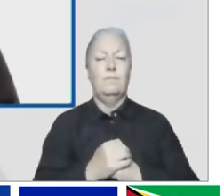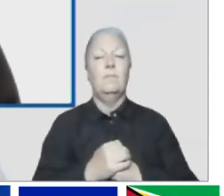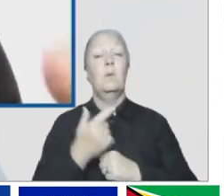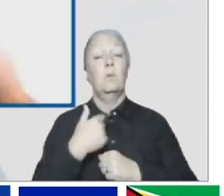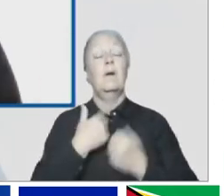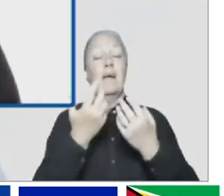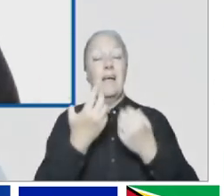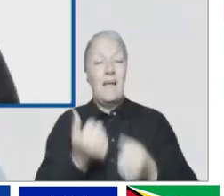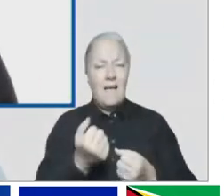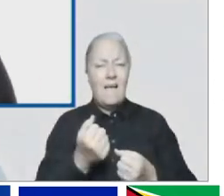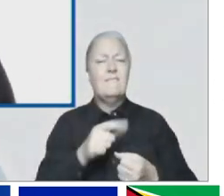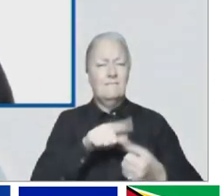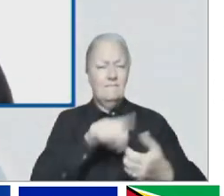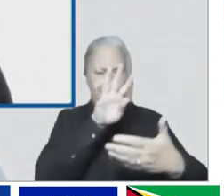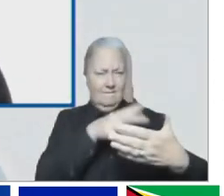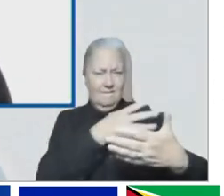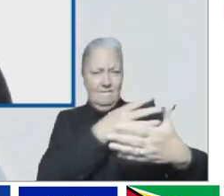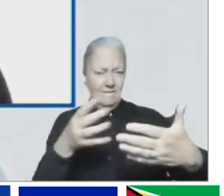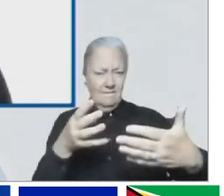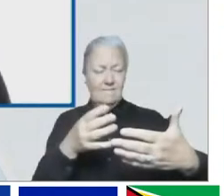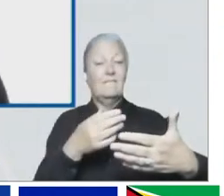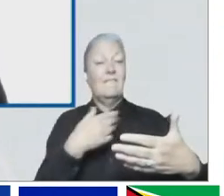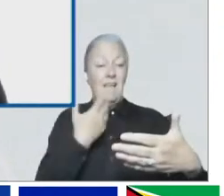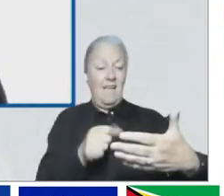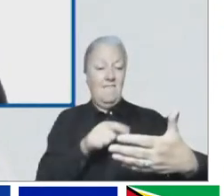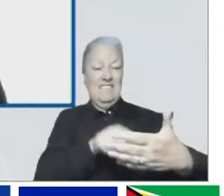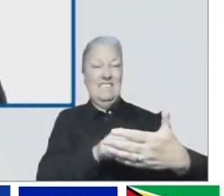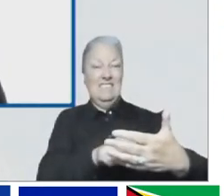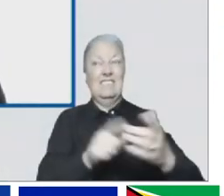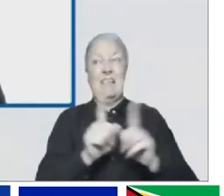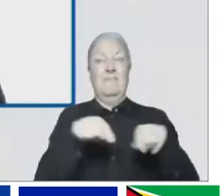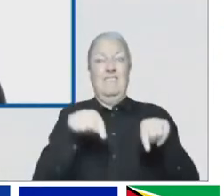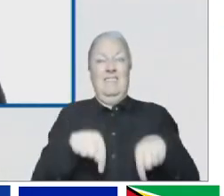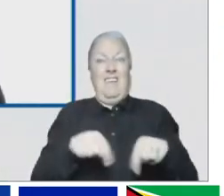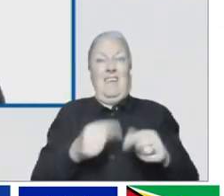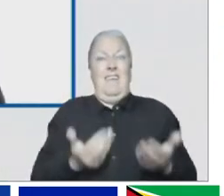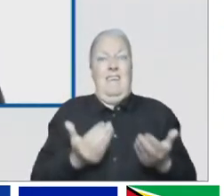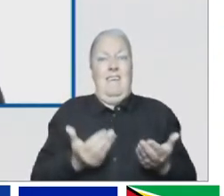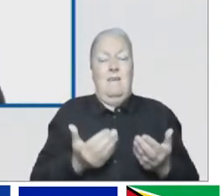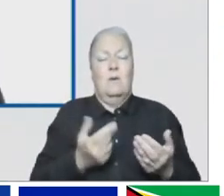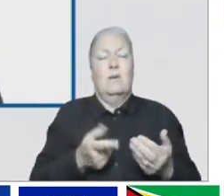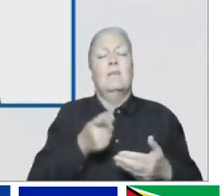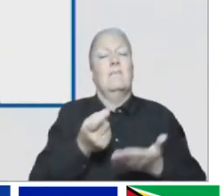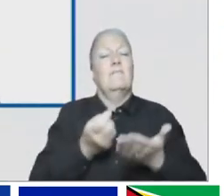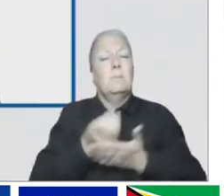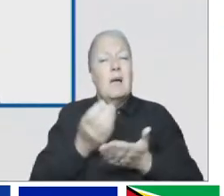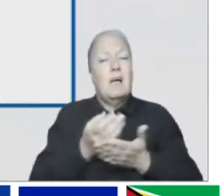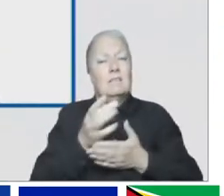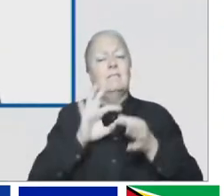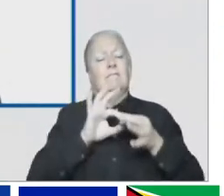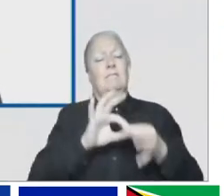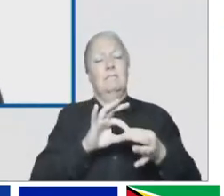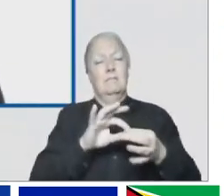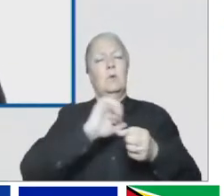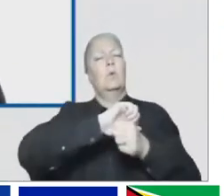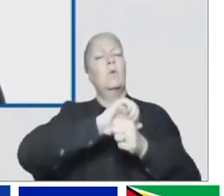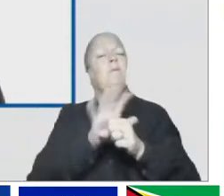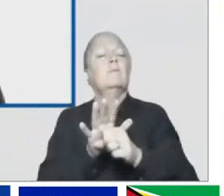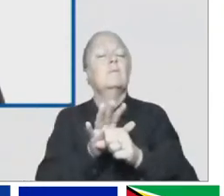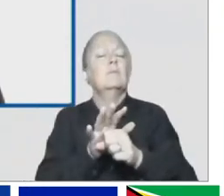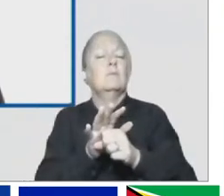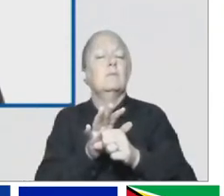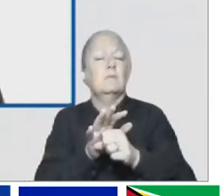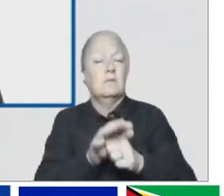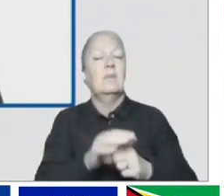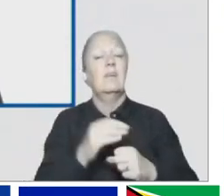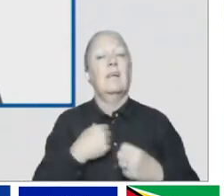current information and the situation on the COVID-19 pandemic. We had an electronic database of